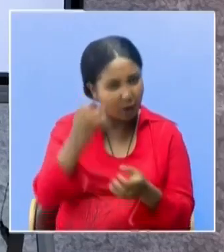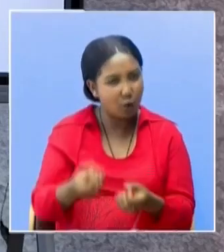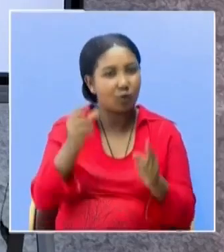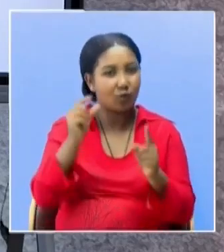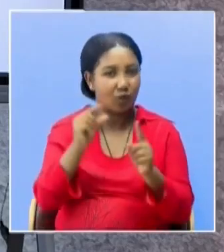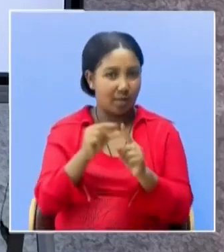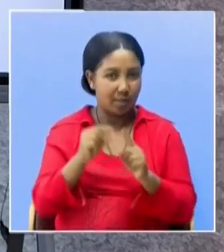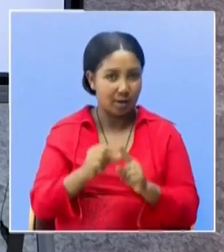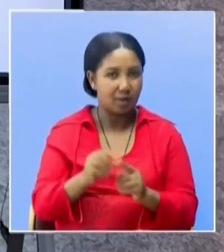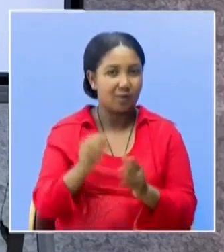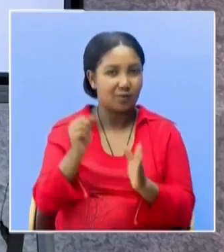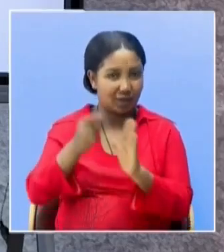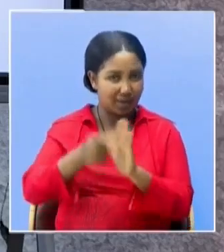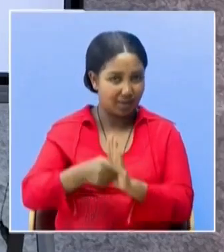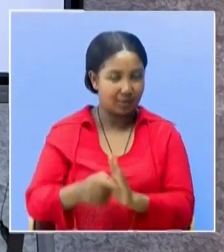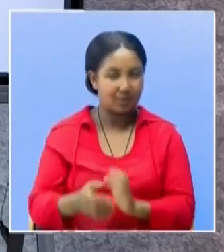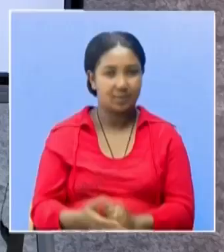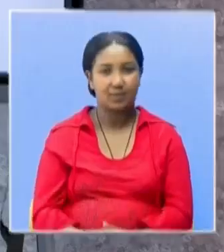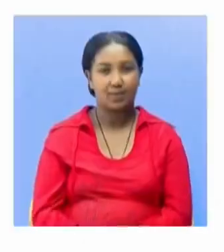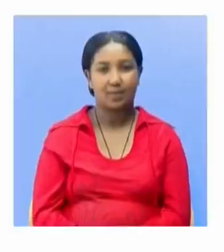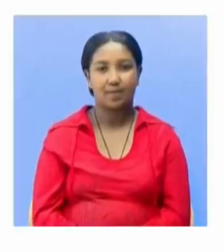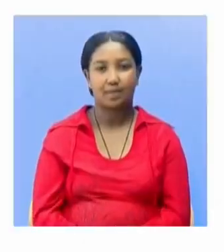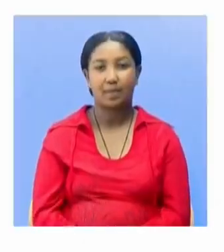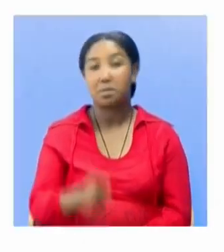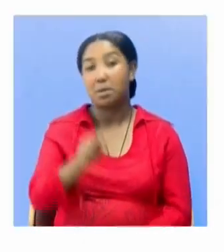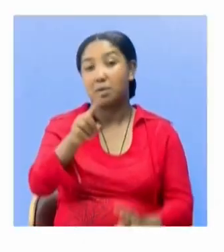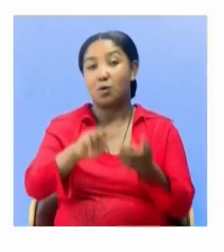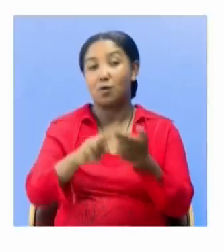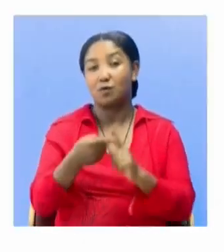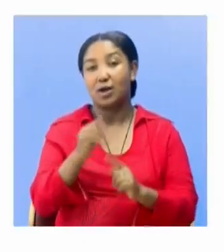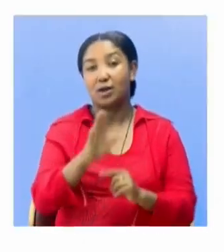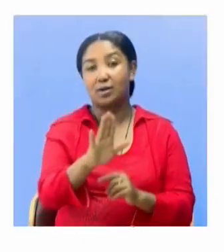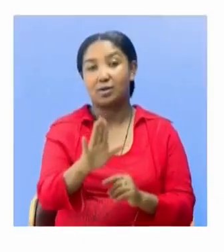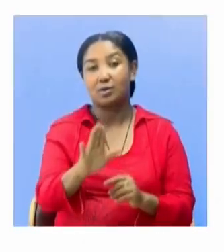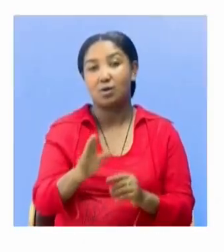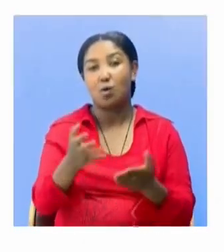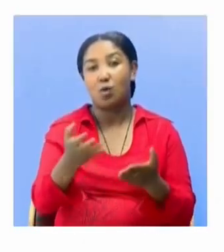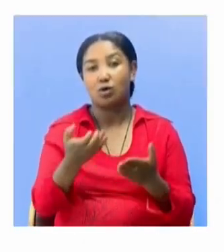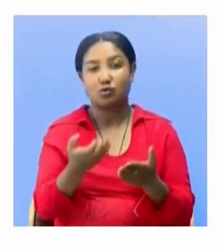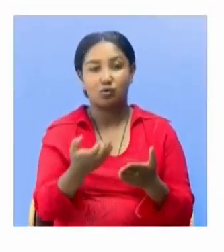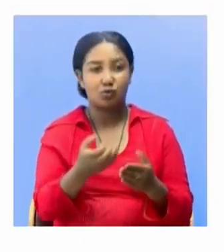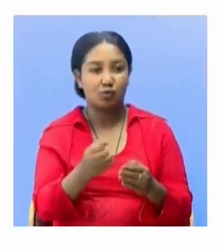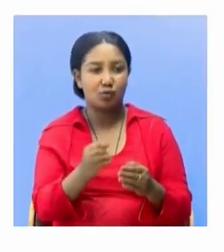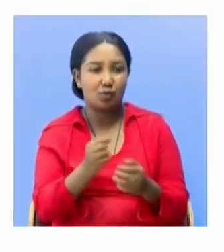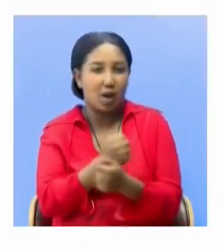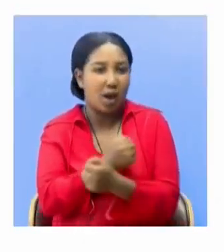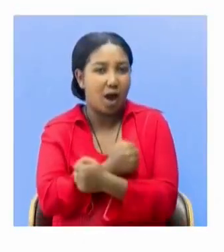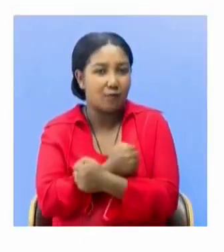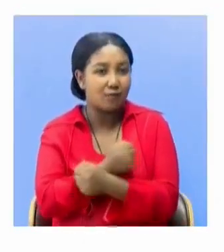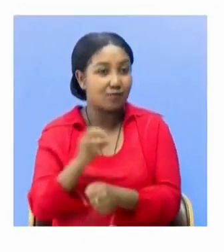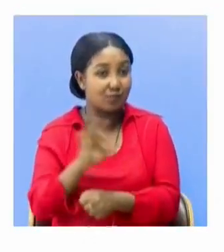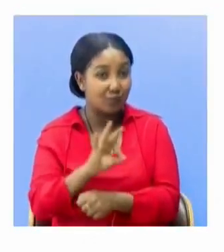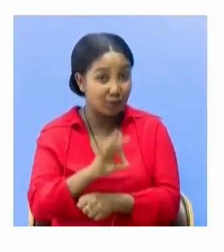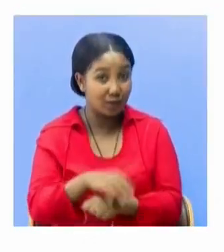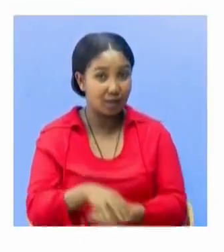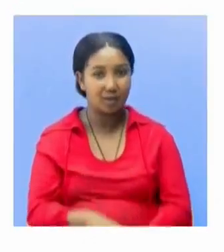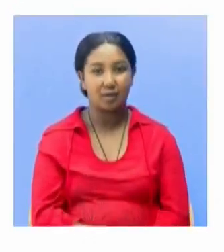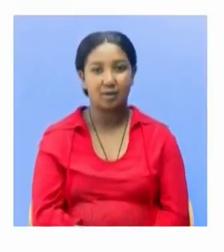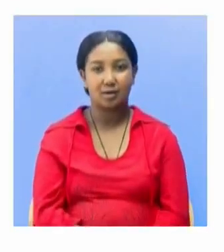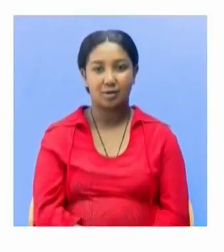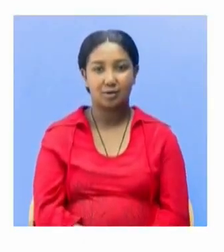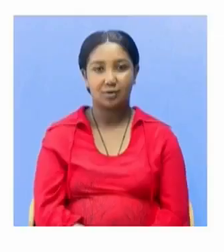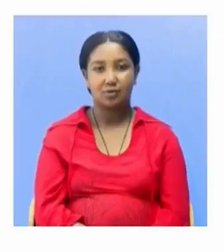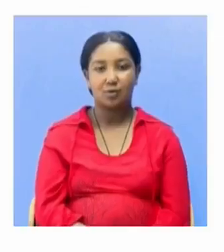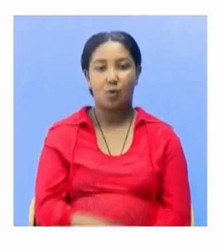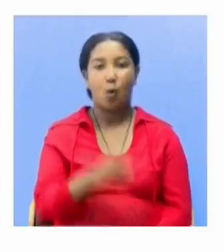vocabularies. For instance, if one of your friends wants to watch movies, okay? Watch movie, that's all right.